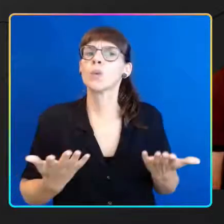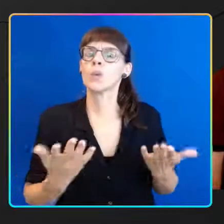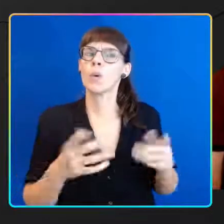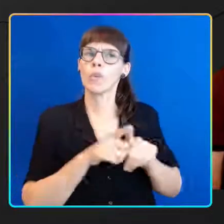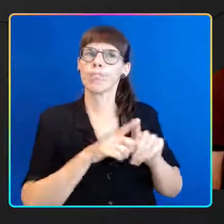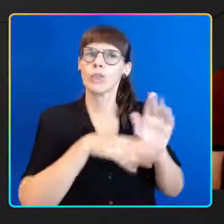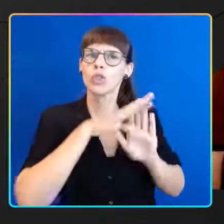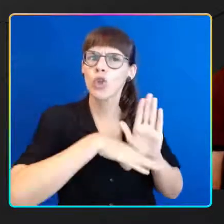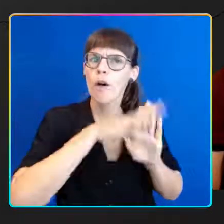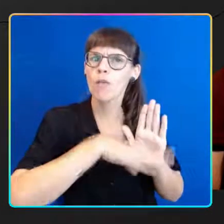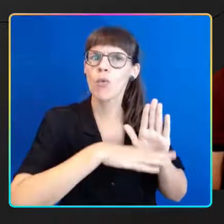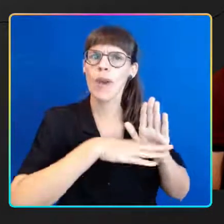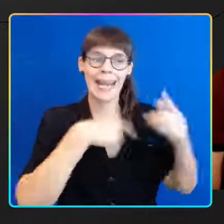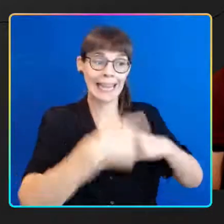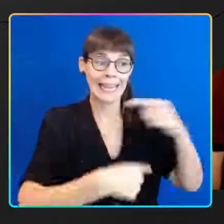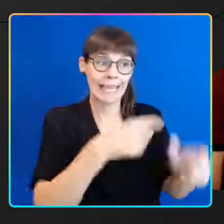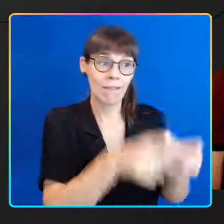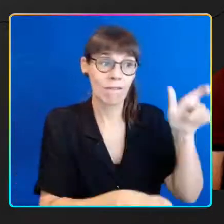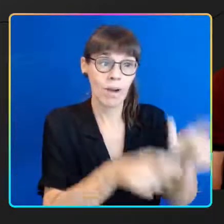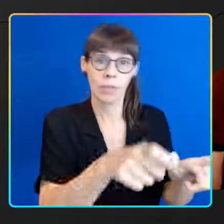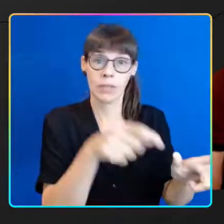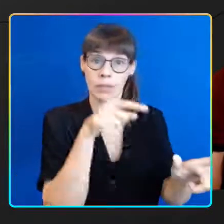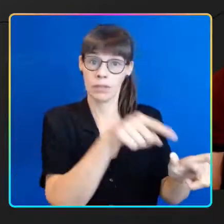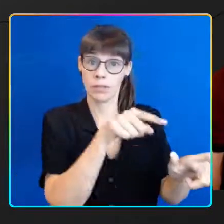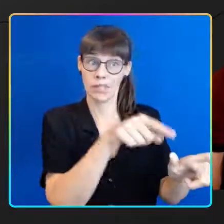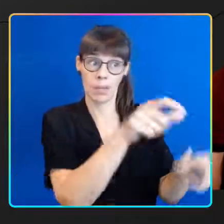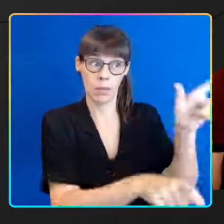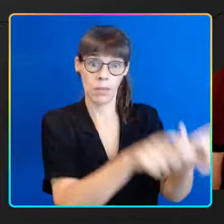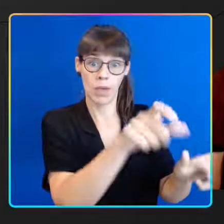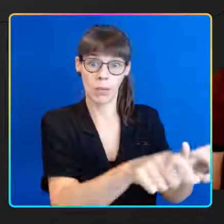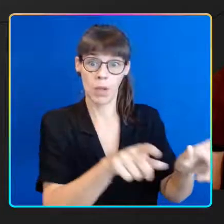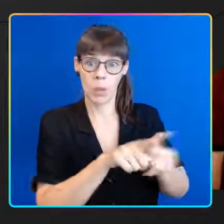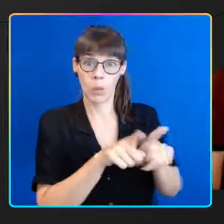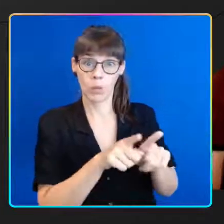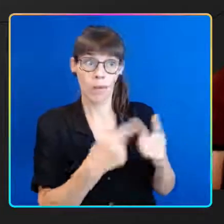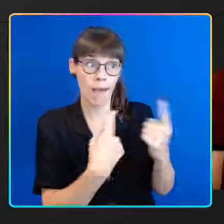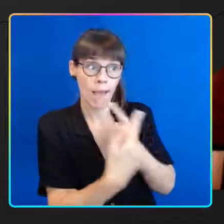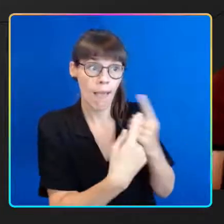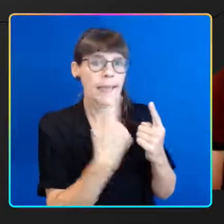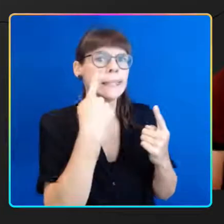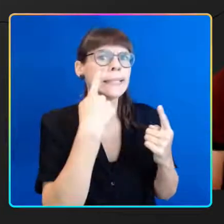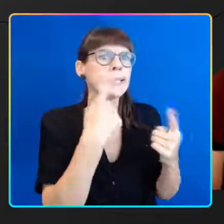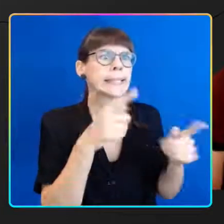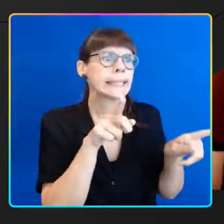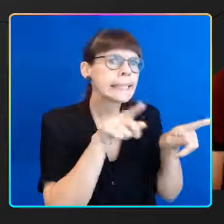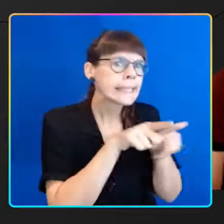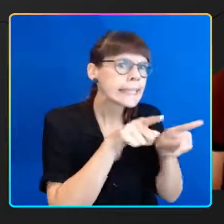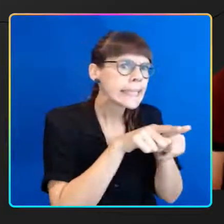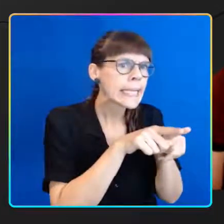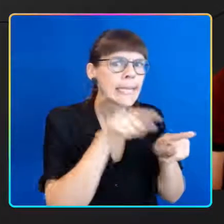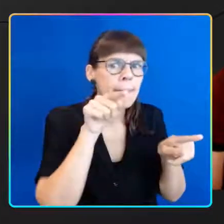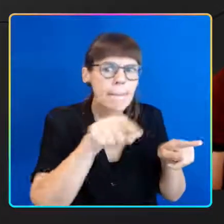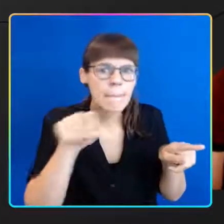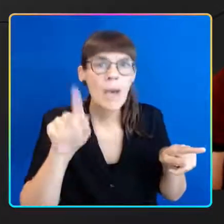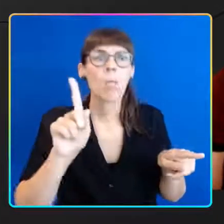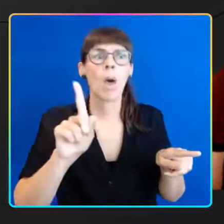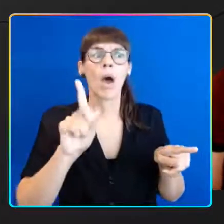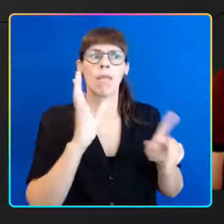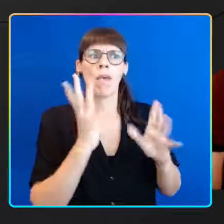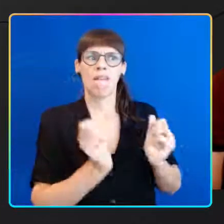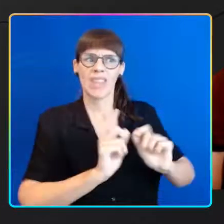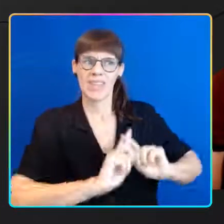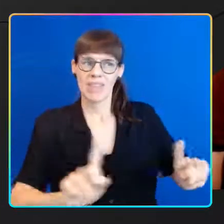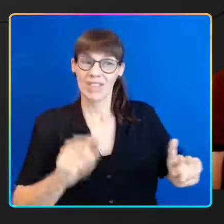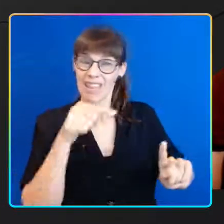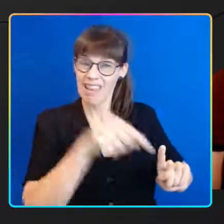you have to have that conversation that says, well, actually some of this is quite similar, but then like here's the differences? Is that a hard